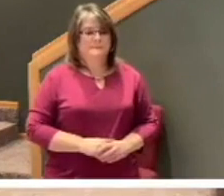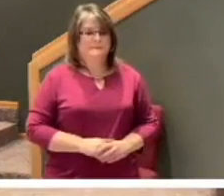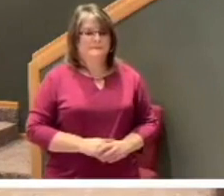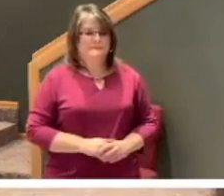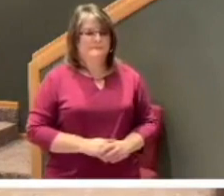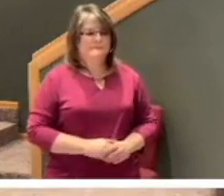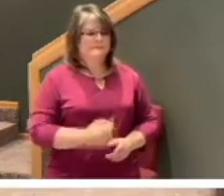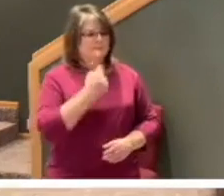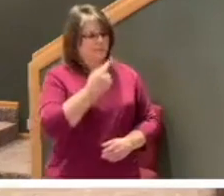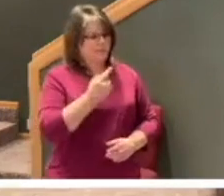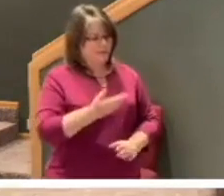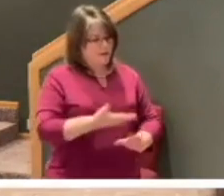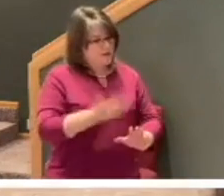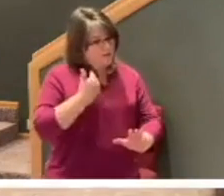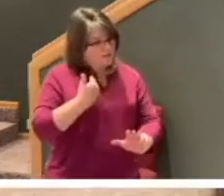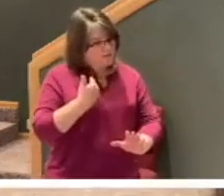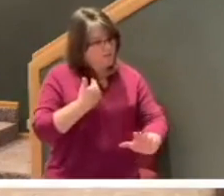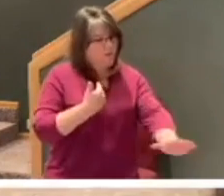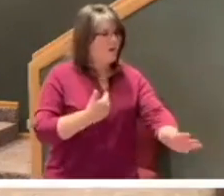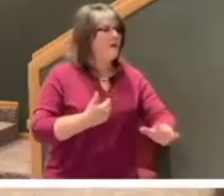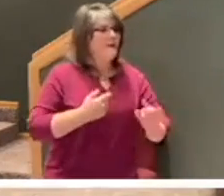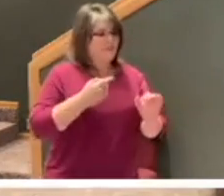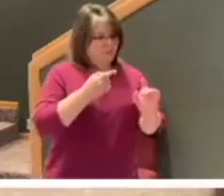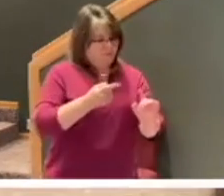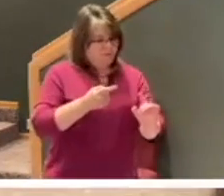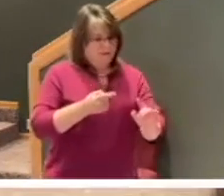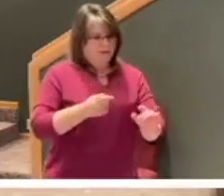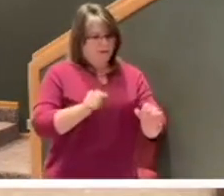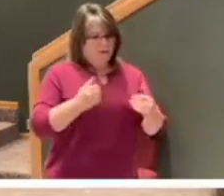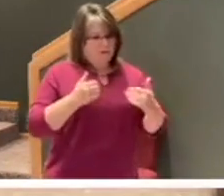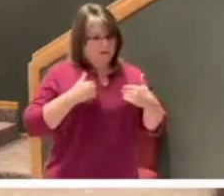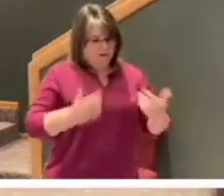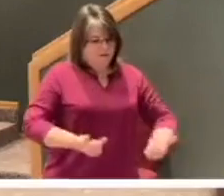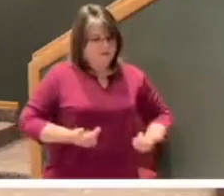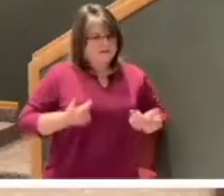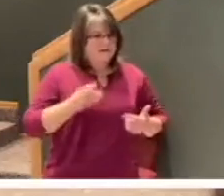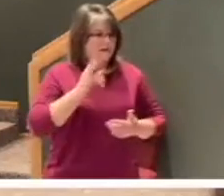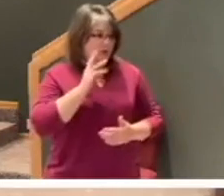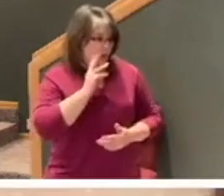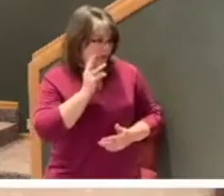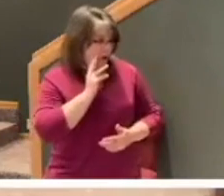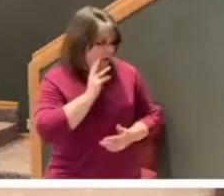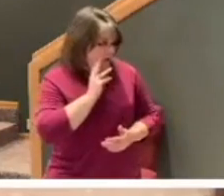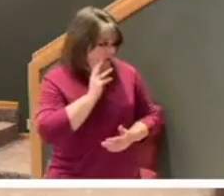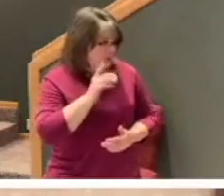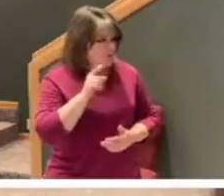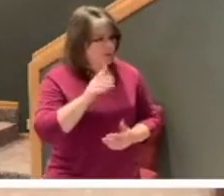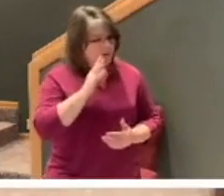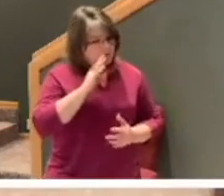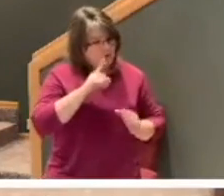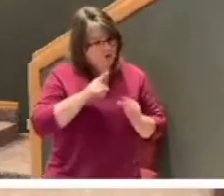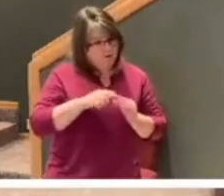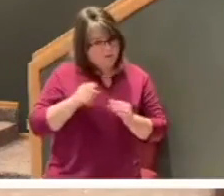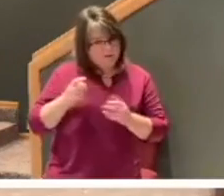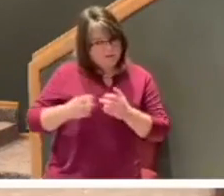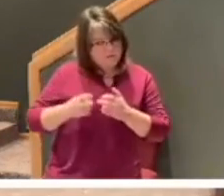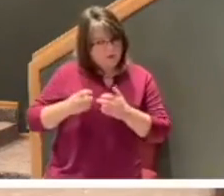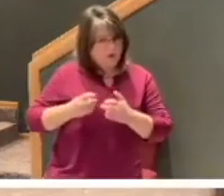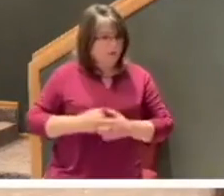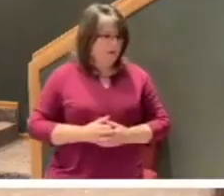He says, before you get to the point where you can have this living water, we have to talk about this problem.